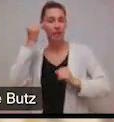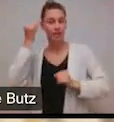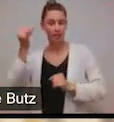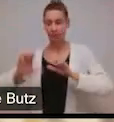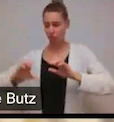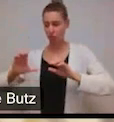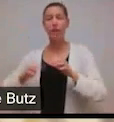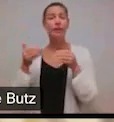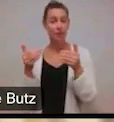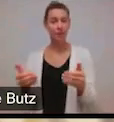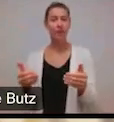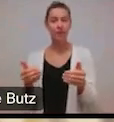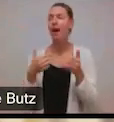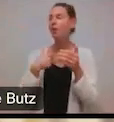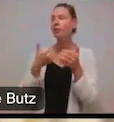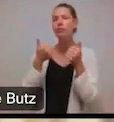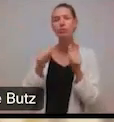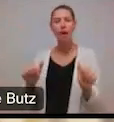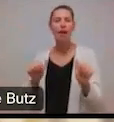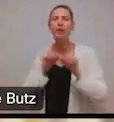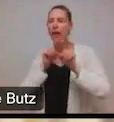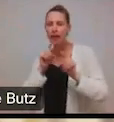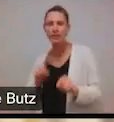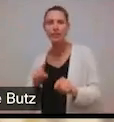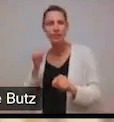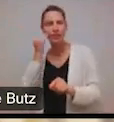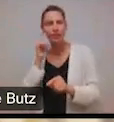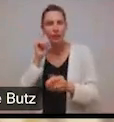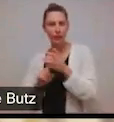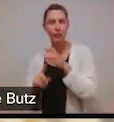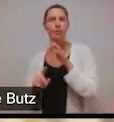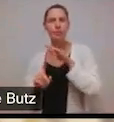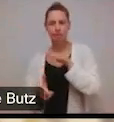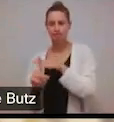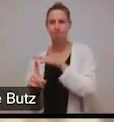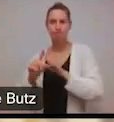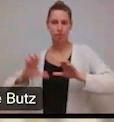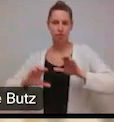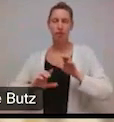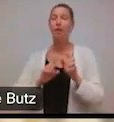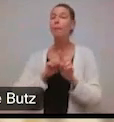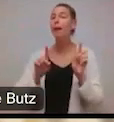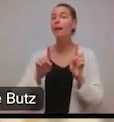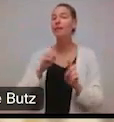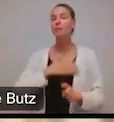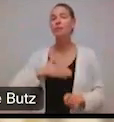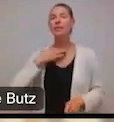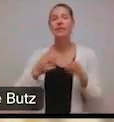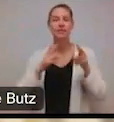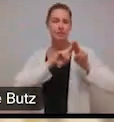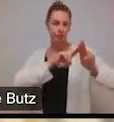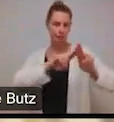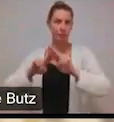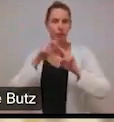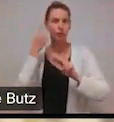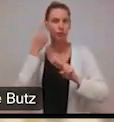to. I will try to address them as they come up, but I will ask that everyone please leave their mic muted for the